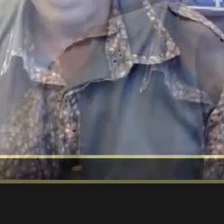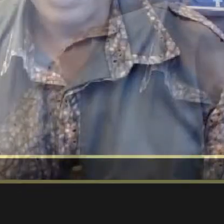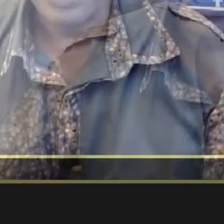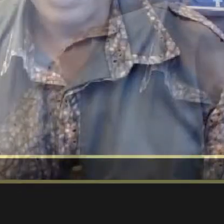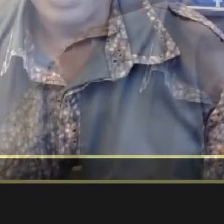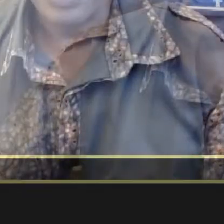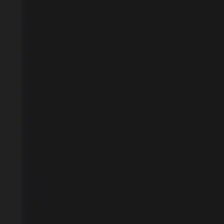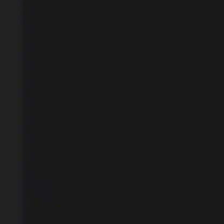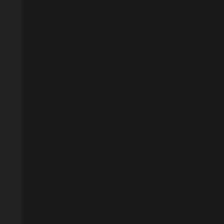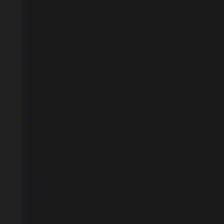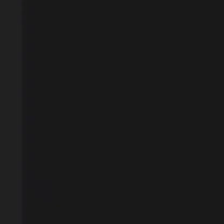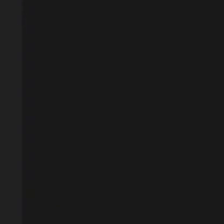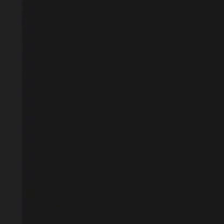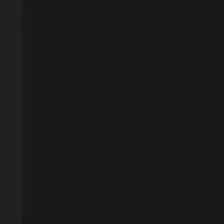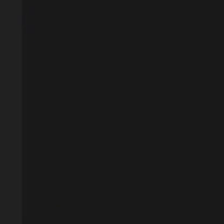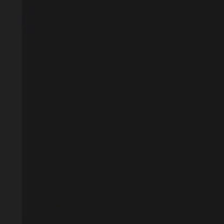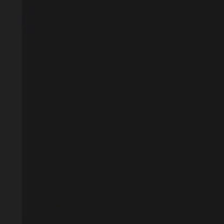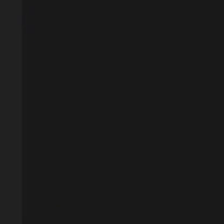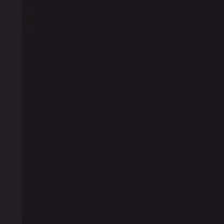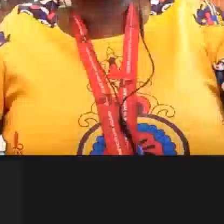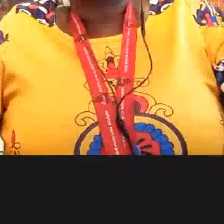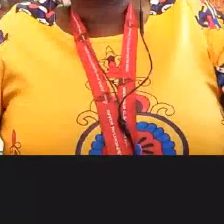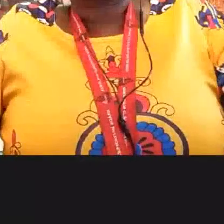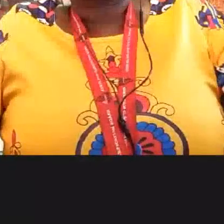sana. Back to you.